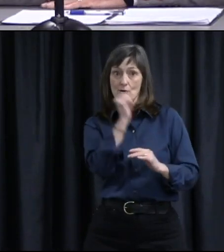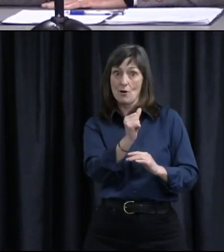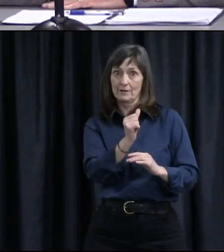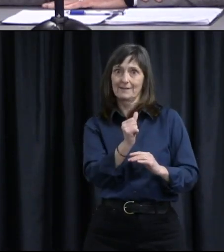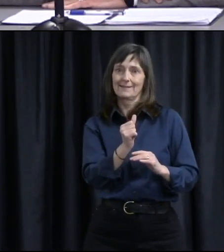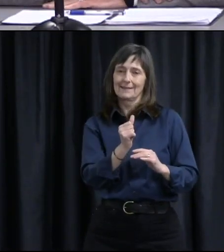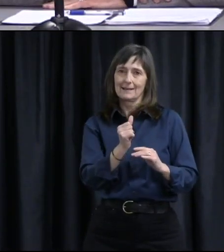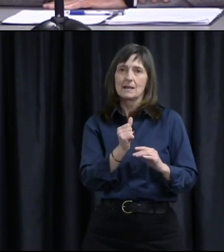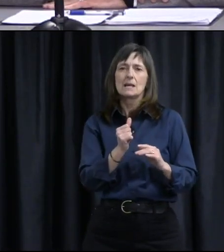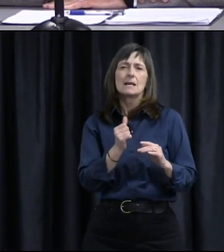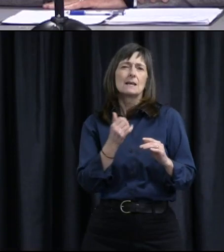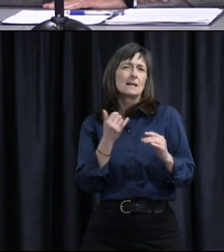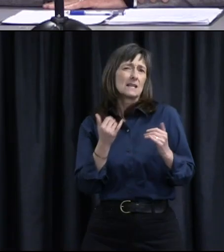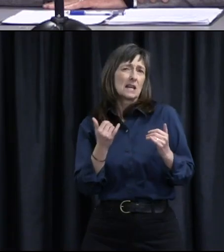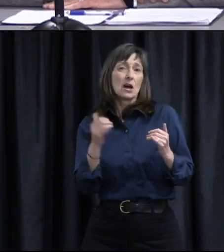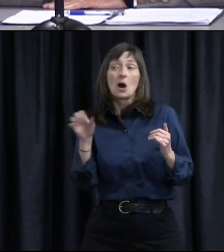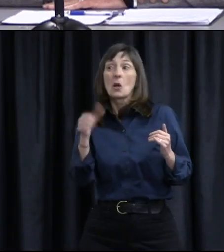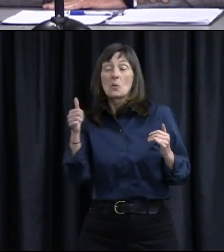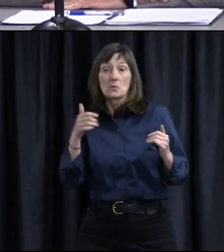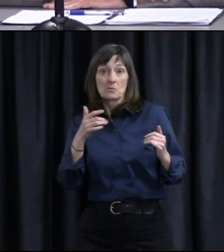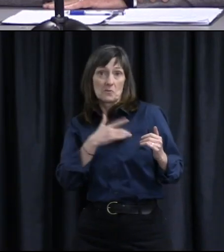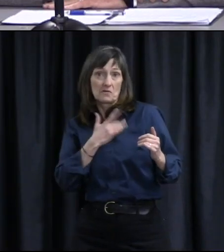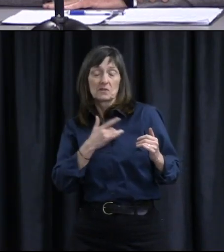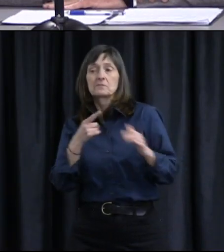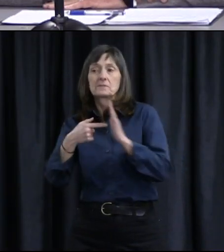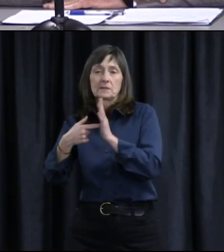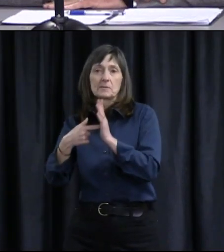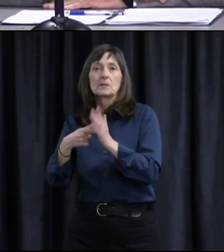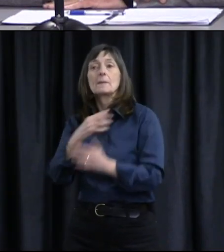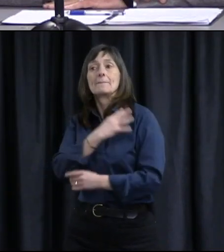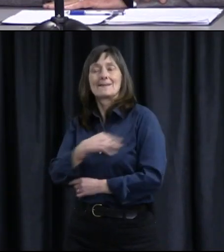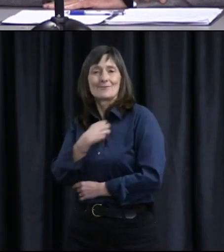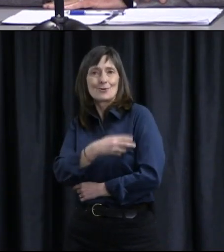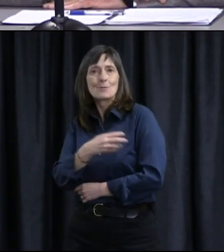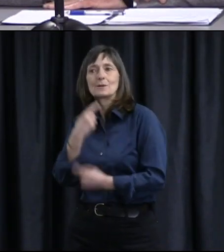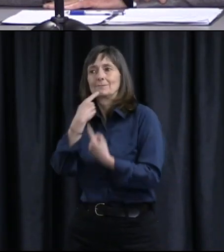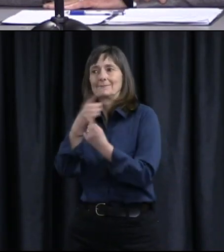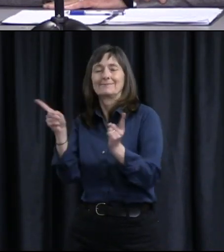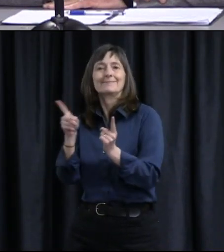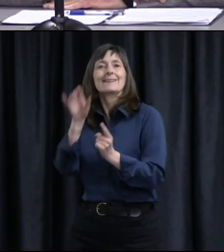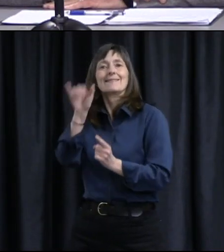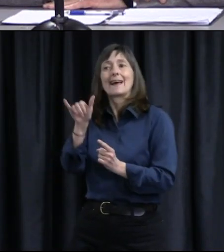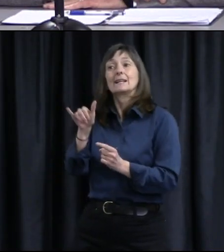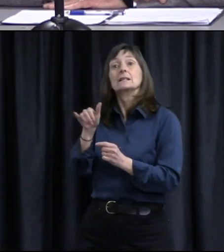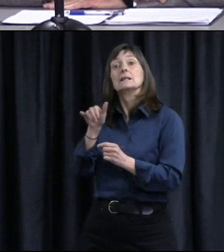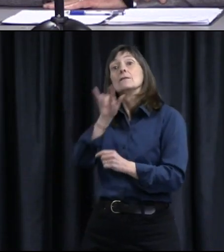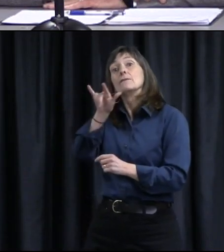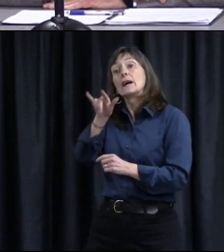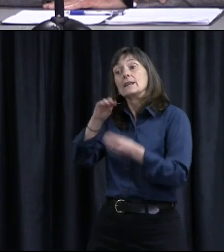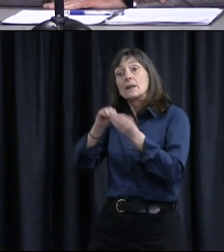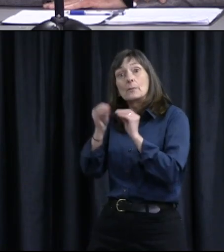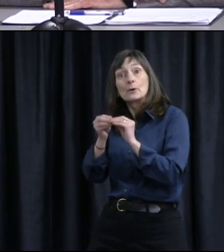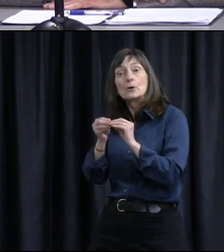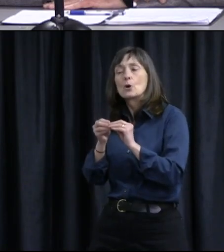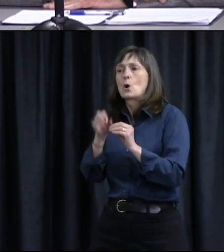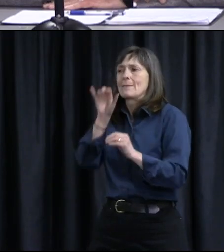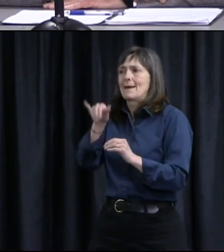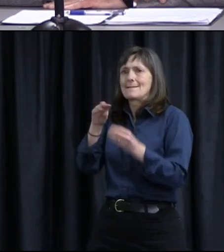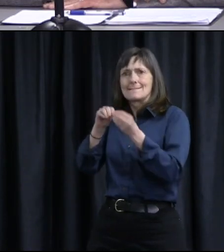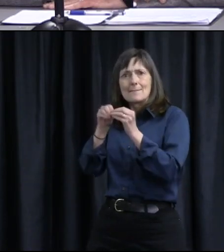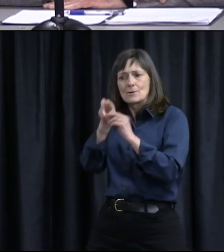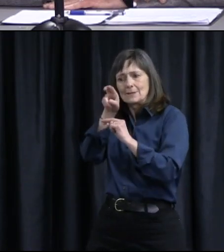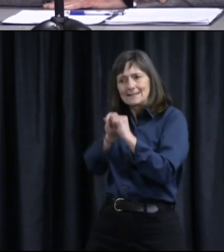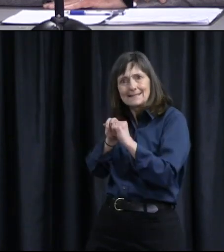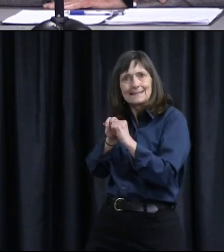What other provinces, for example, Manitoba, have said, here's the flight they were on, here is the seat number they were in, or here